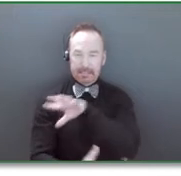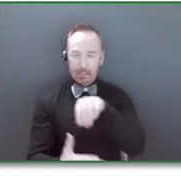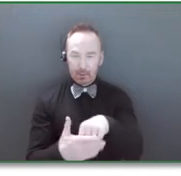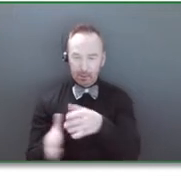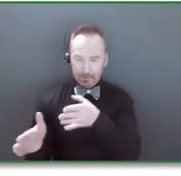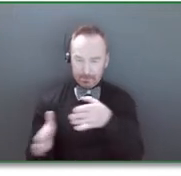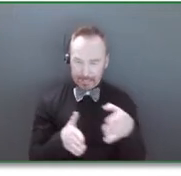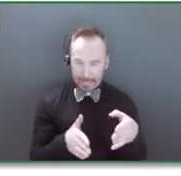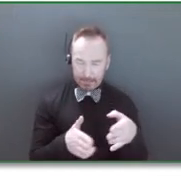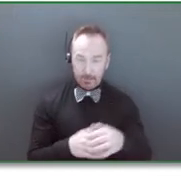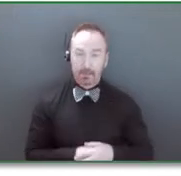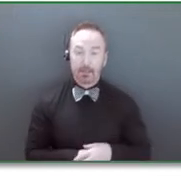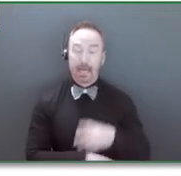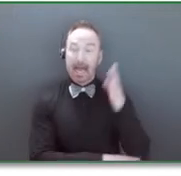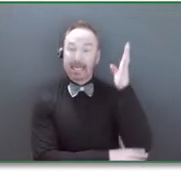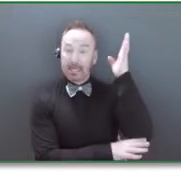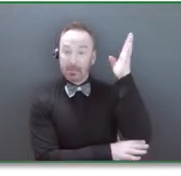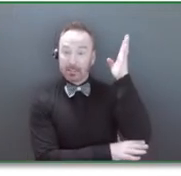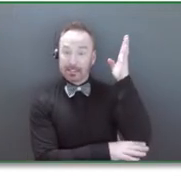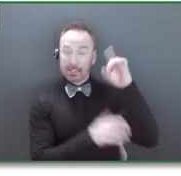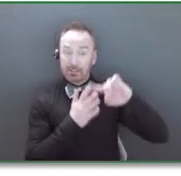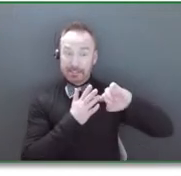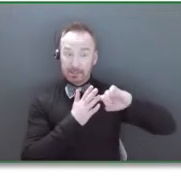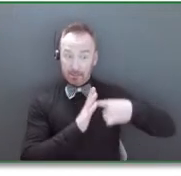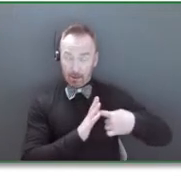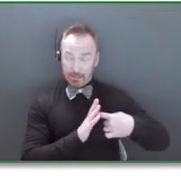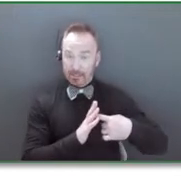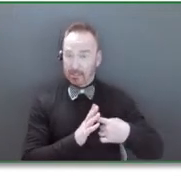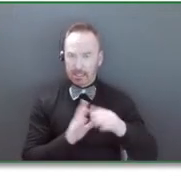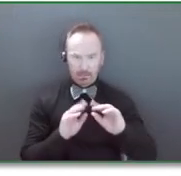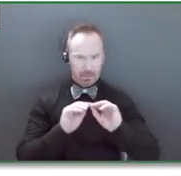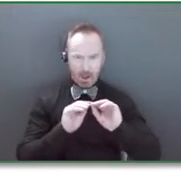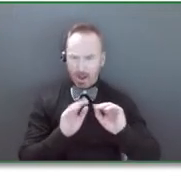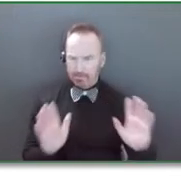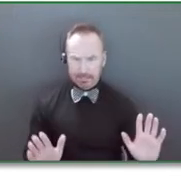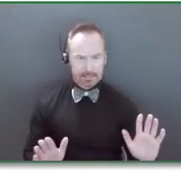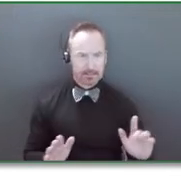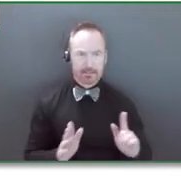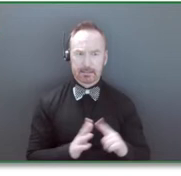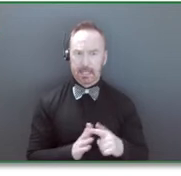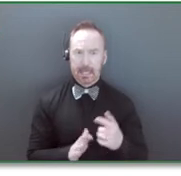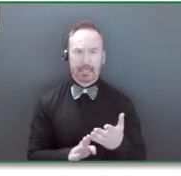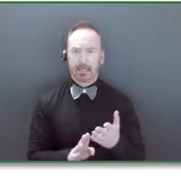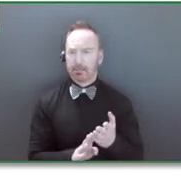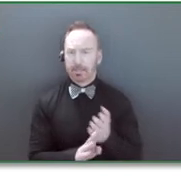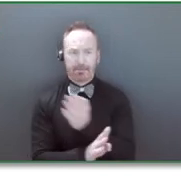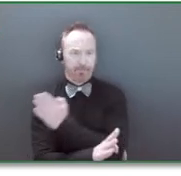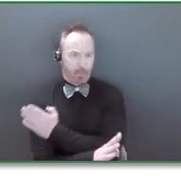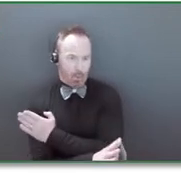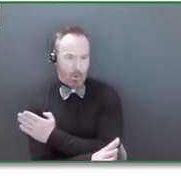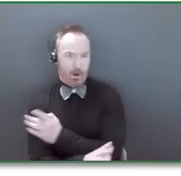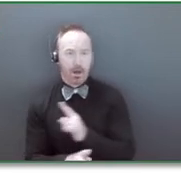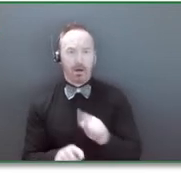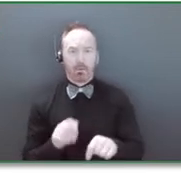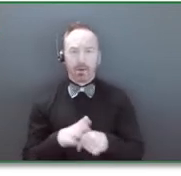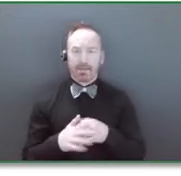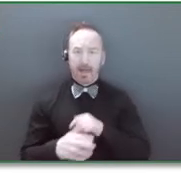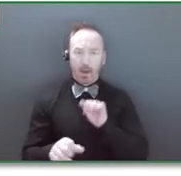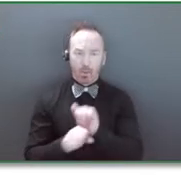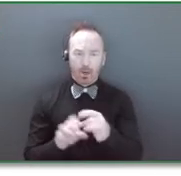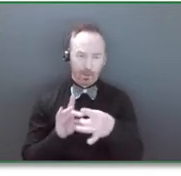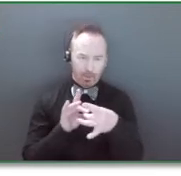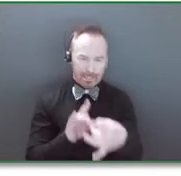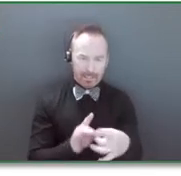it was clear that the work had been that we had done years ago on the Alpine Accessible Tourism Project in partnership with Disabled Wintersport